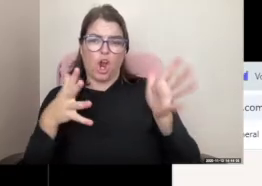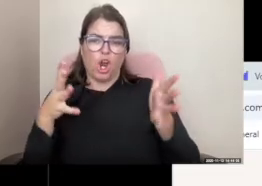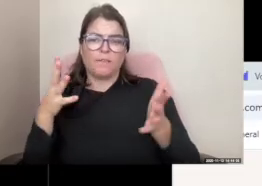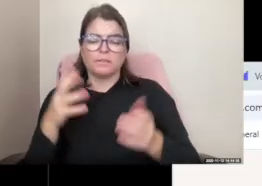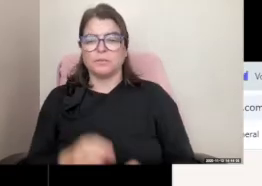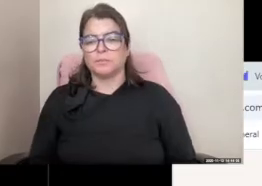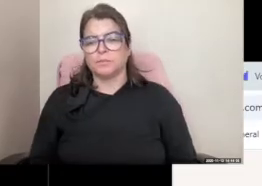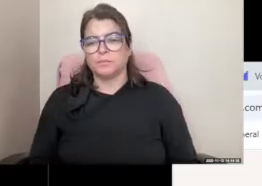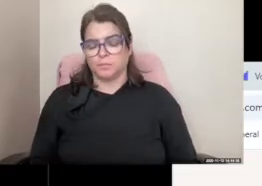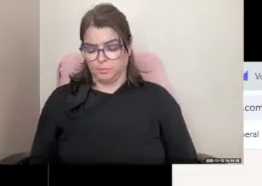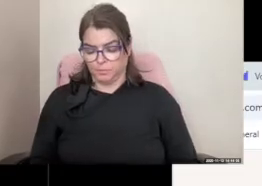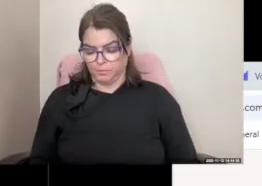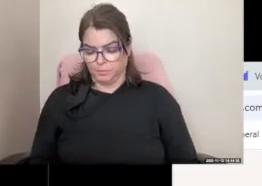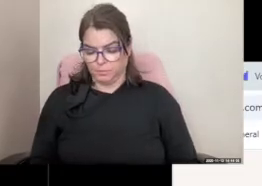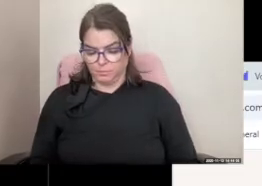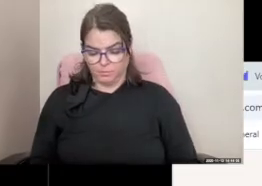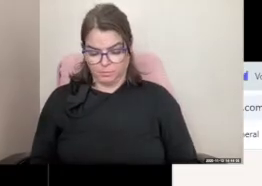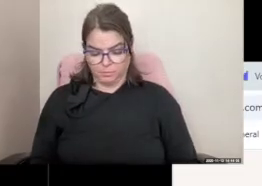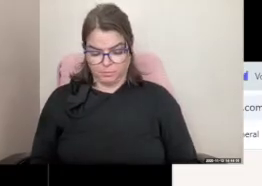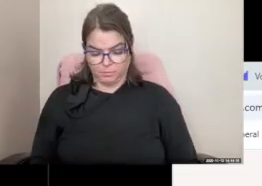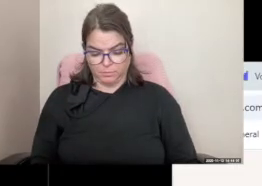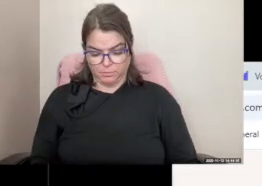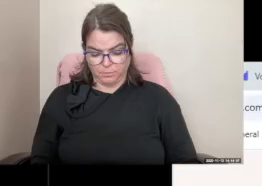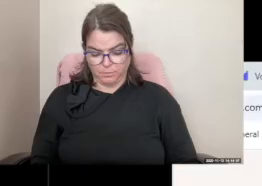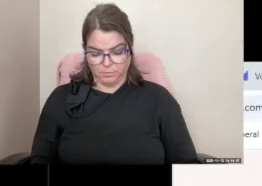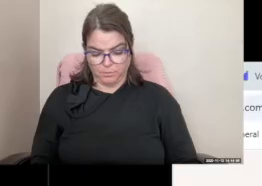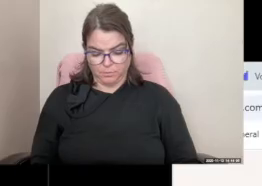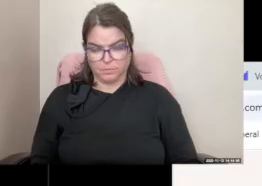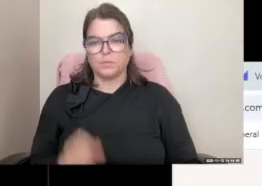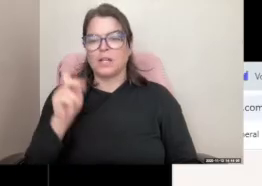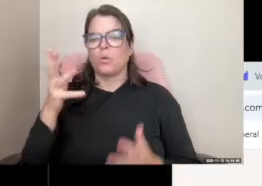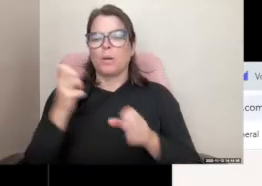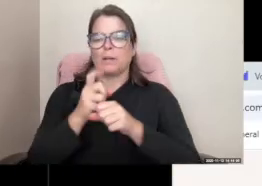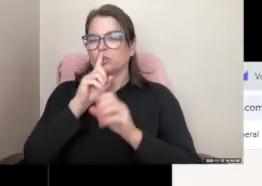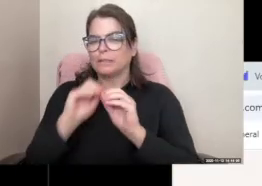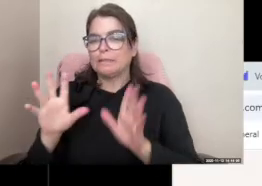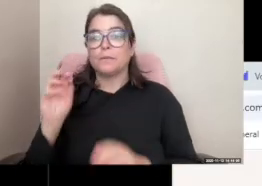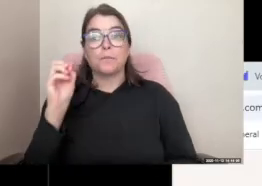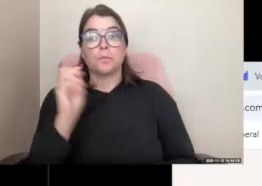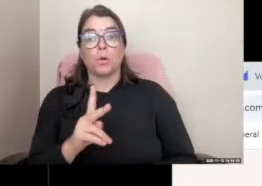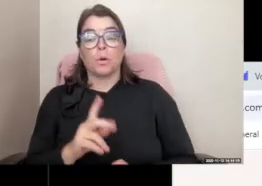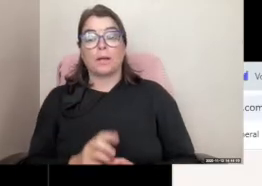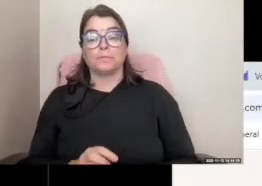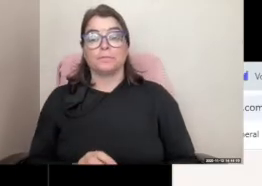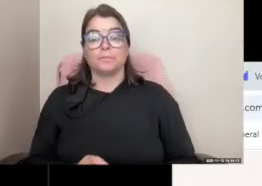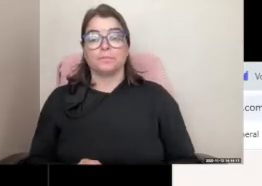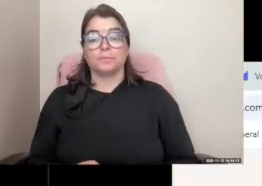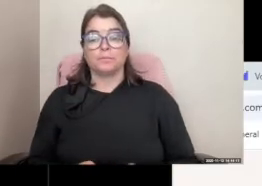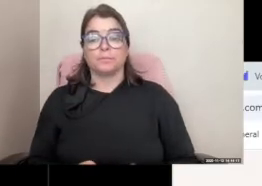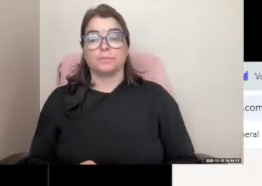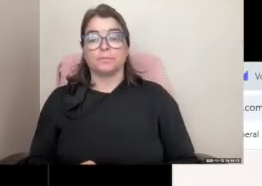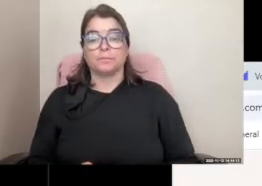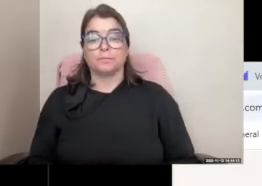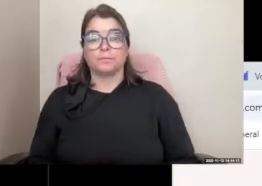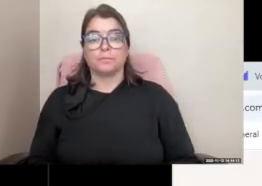There is a fair amount of overlap. Maybe just take one or two questions, and if folks have already made the relatively close